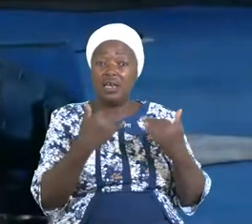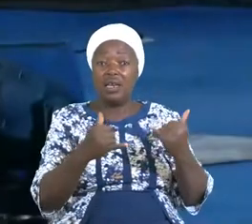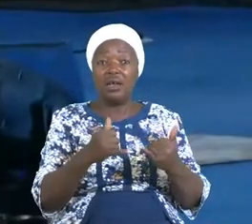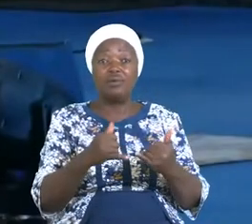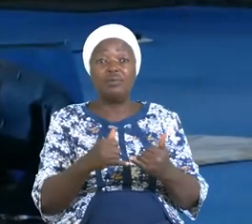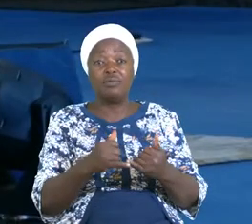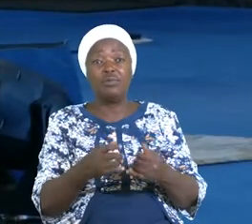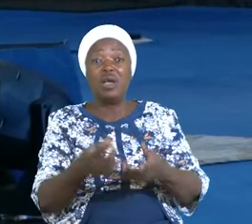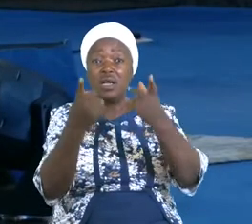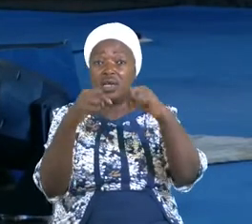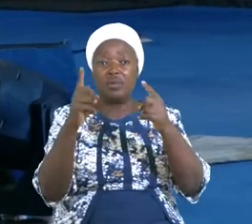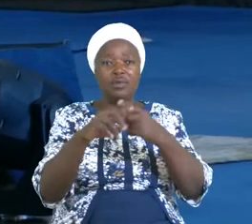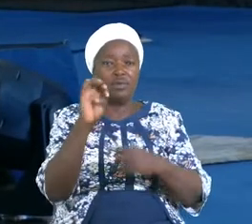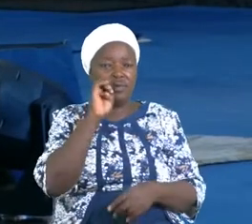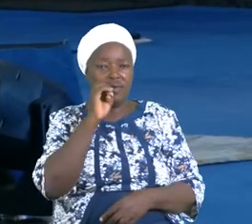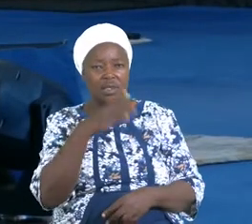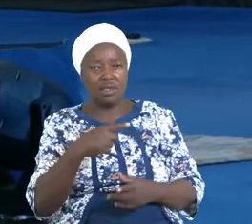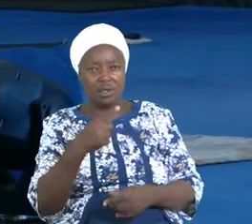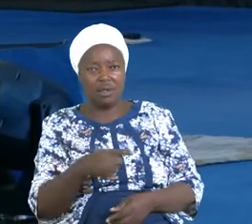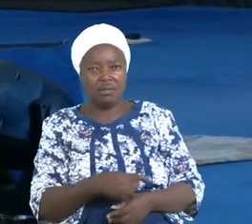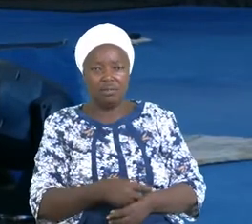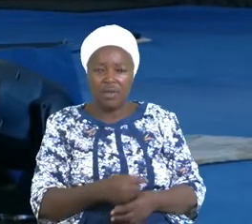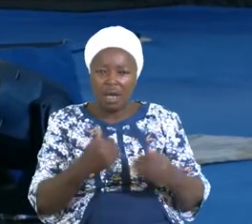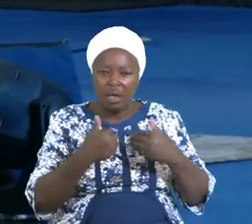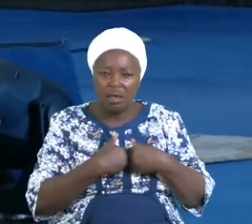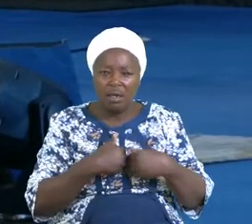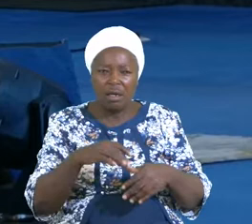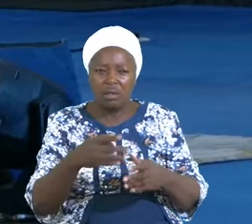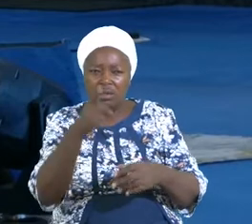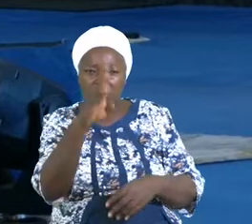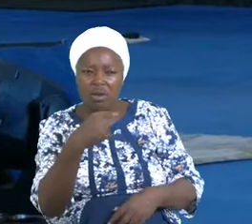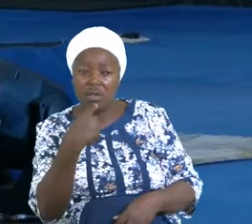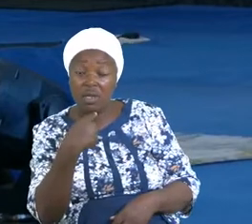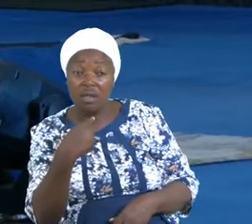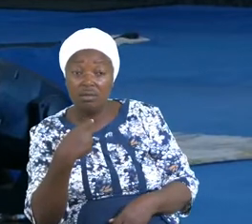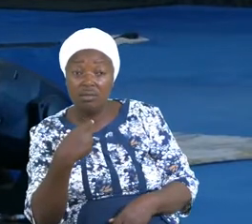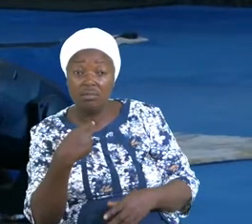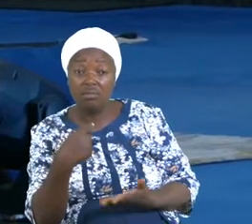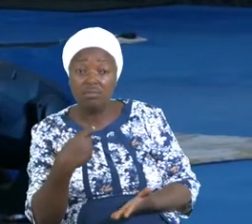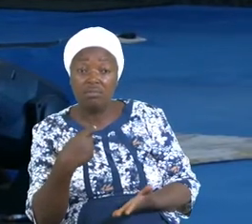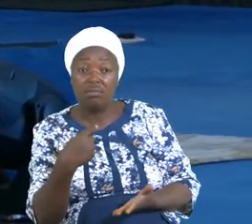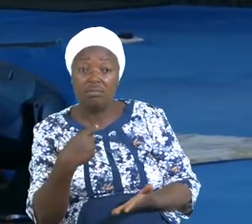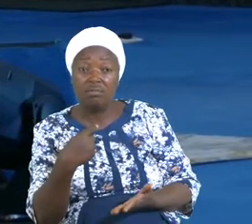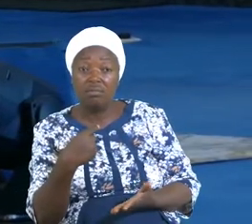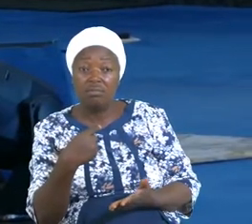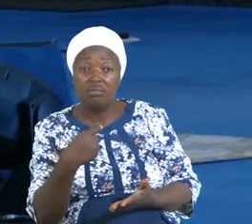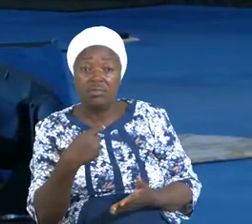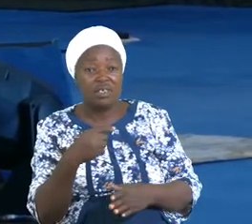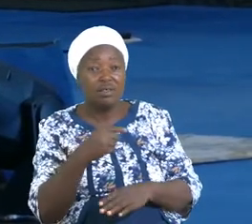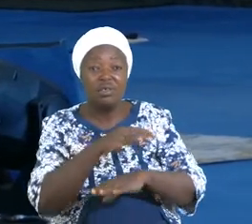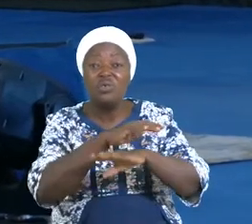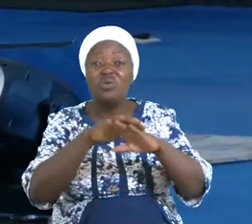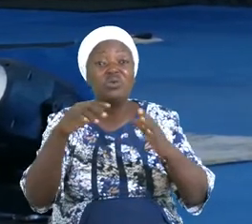to Eve and said, as God said, never discuss with the